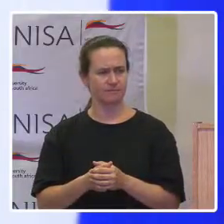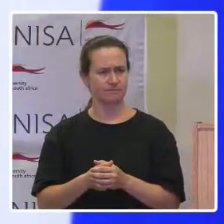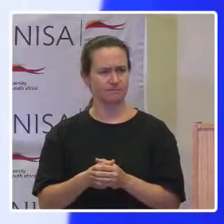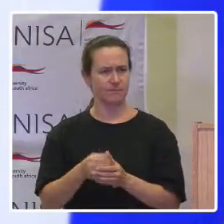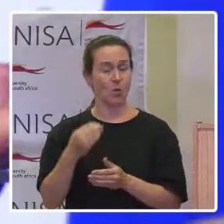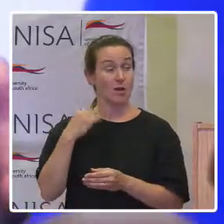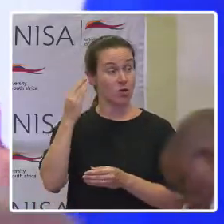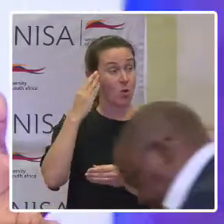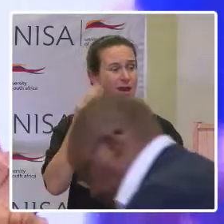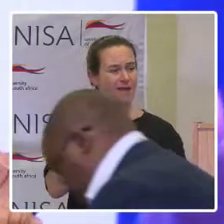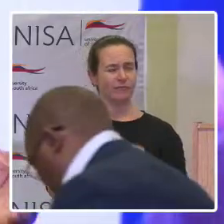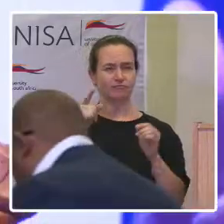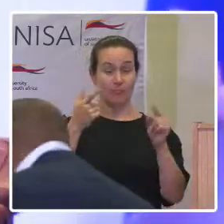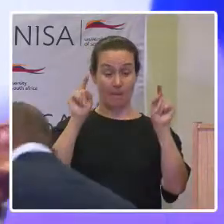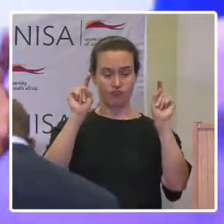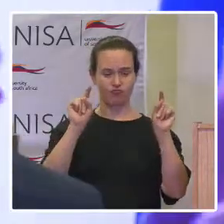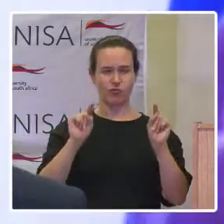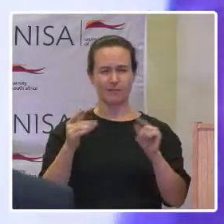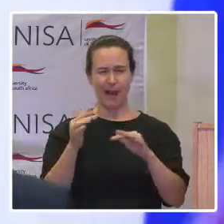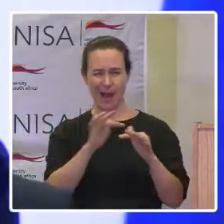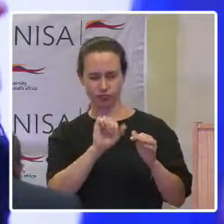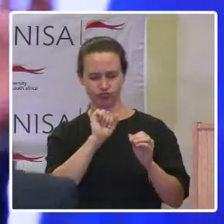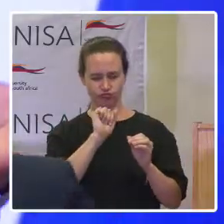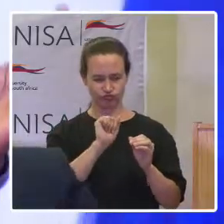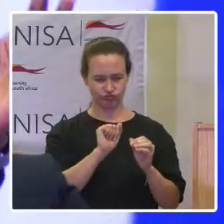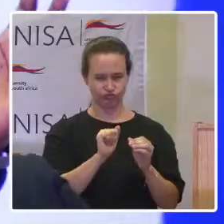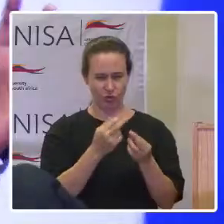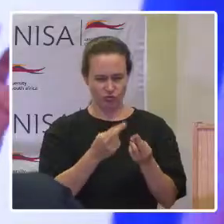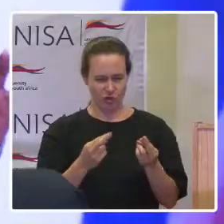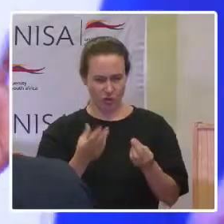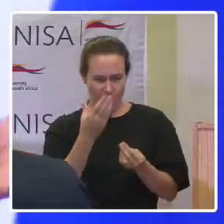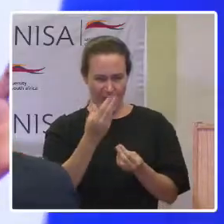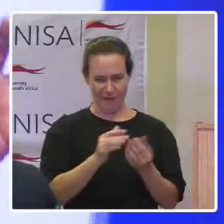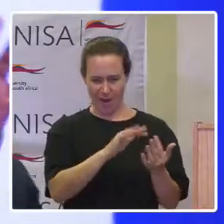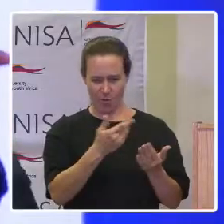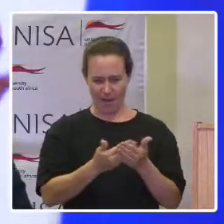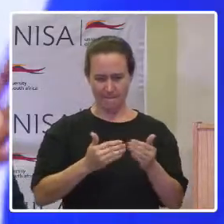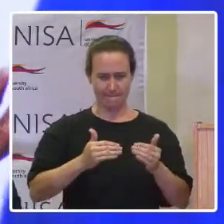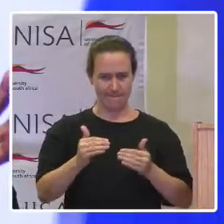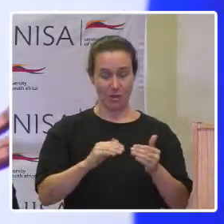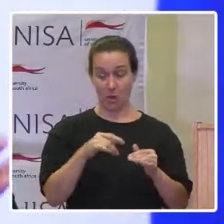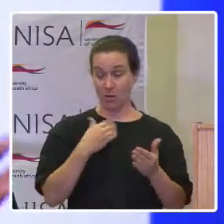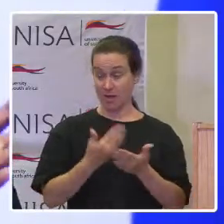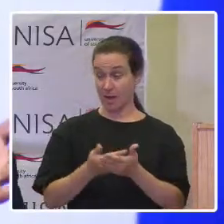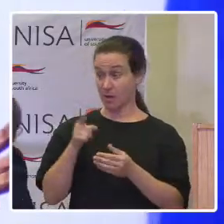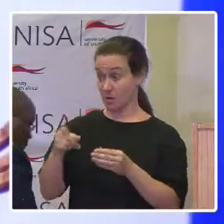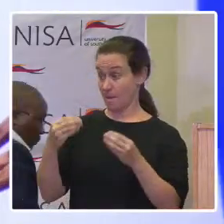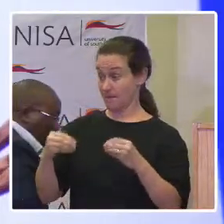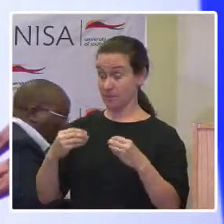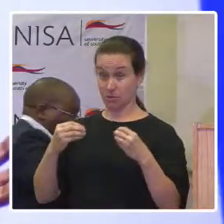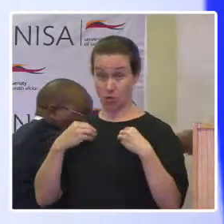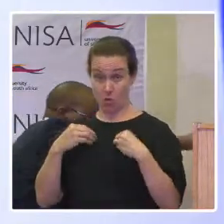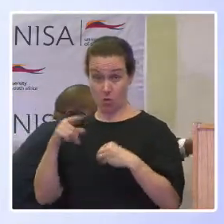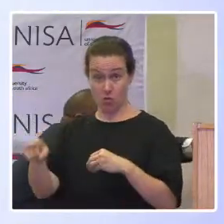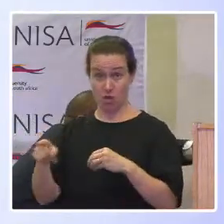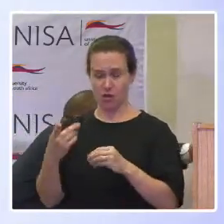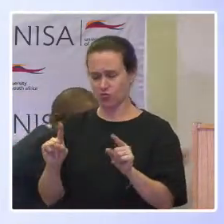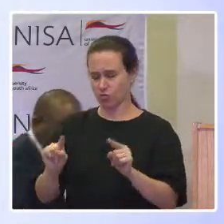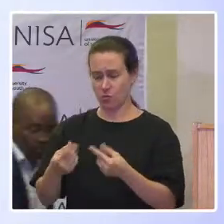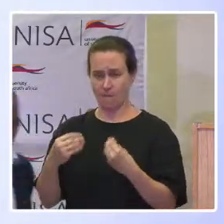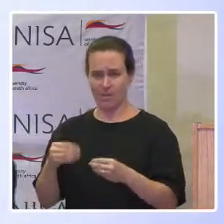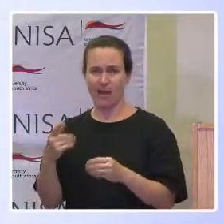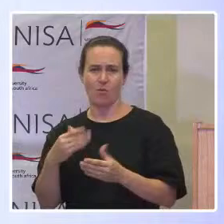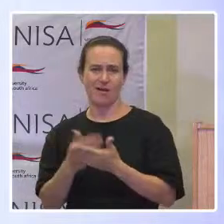to inventory management. How do we allow these startups or entrepreneurs to participate in that